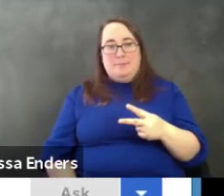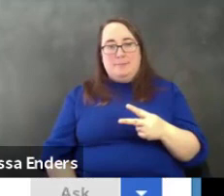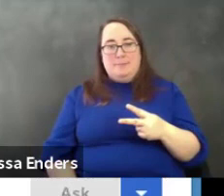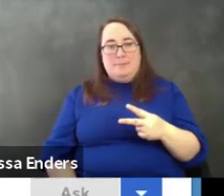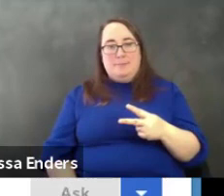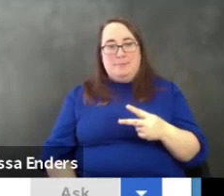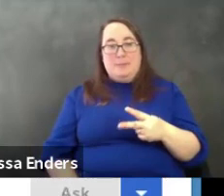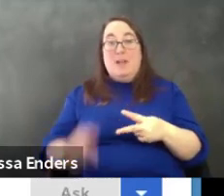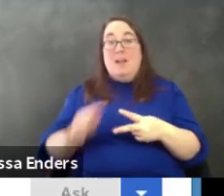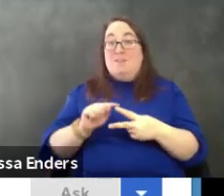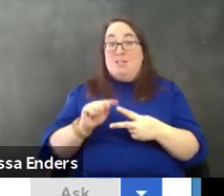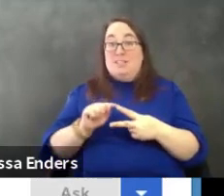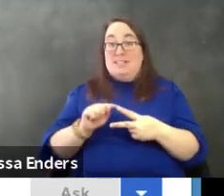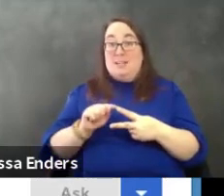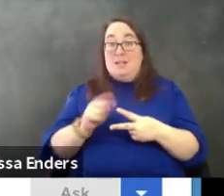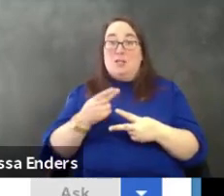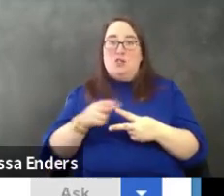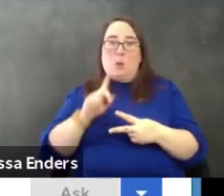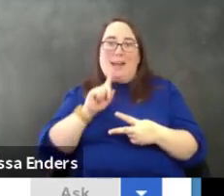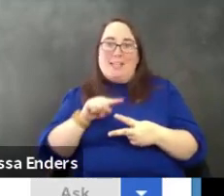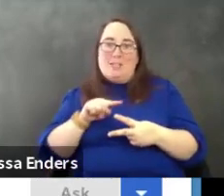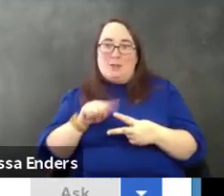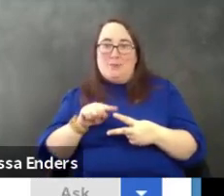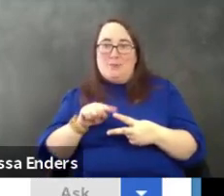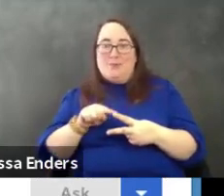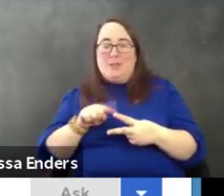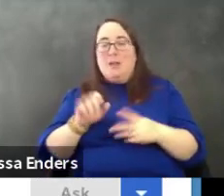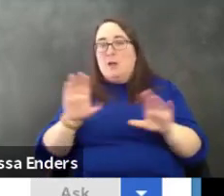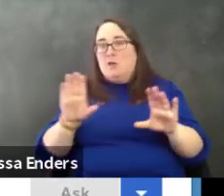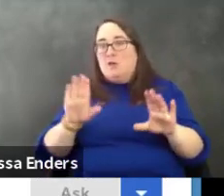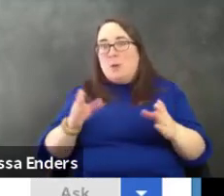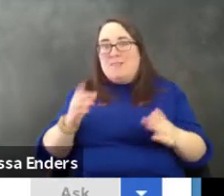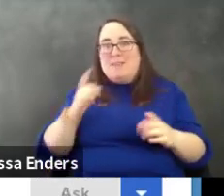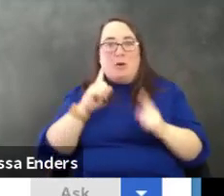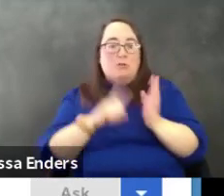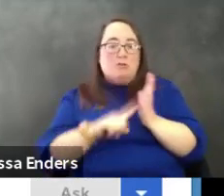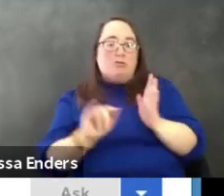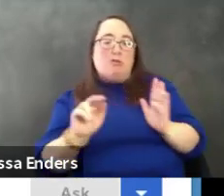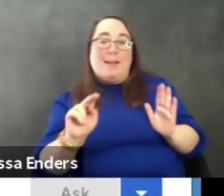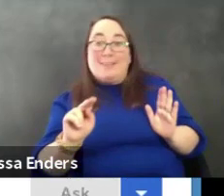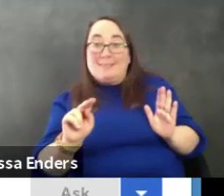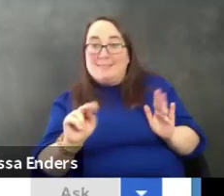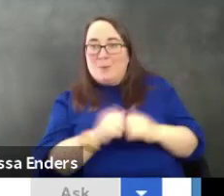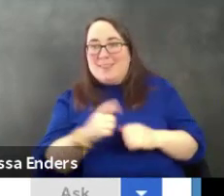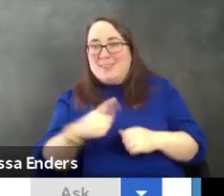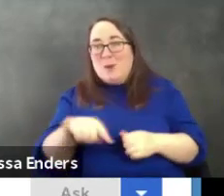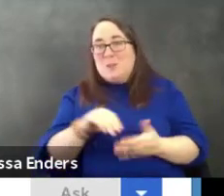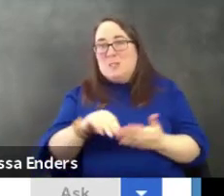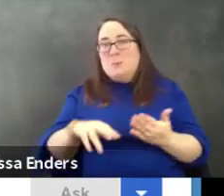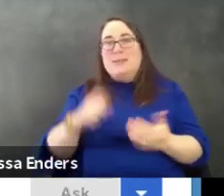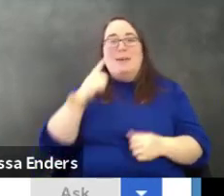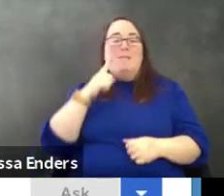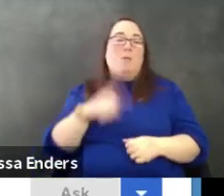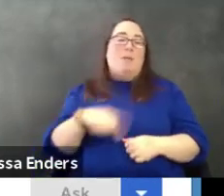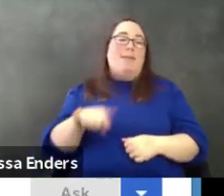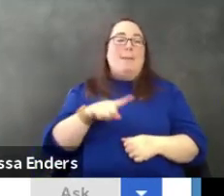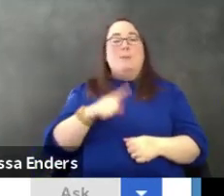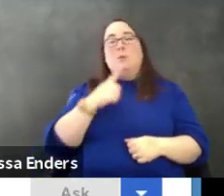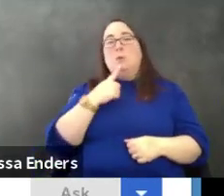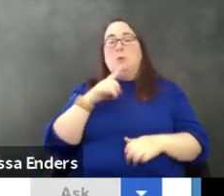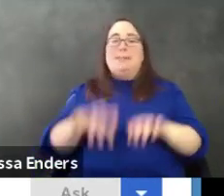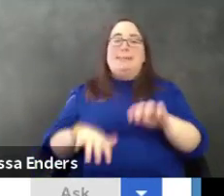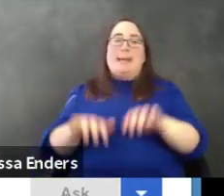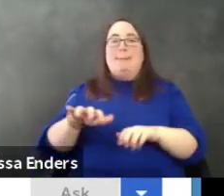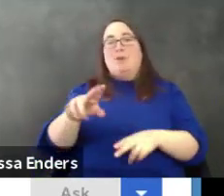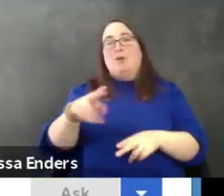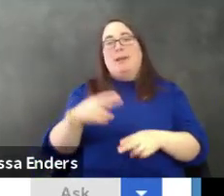Your first option is a short answer. So this is a great way for you to do a check-in with your students, for them to go in and type in their